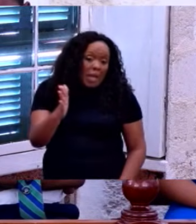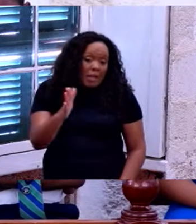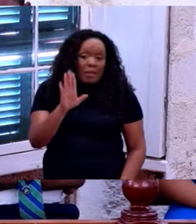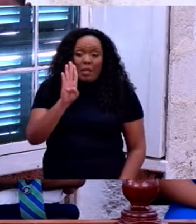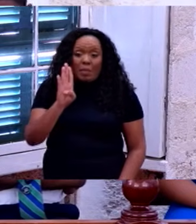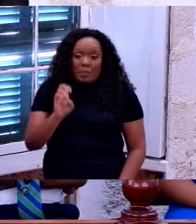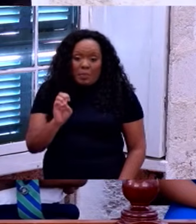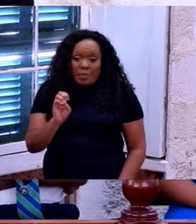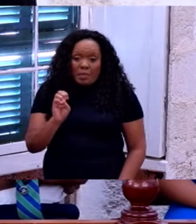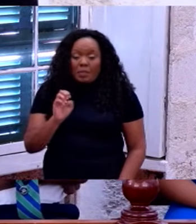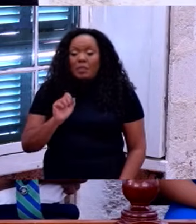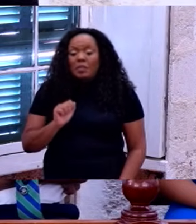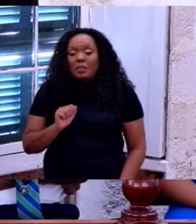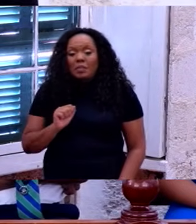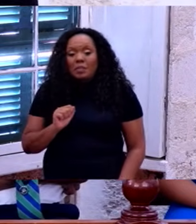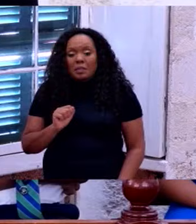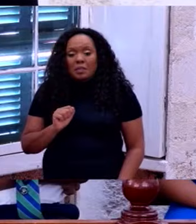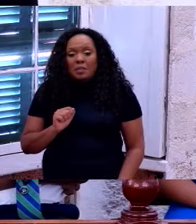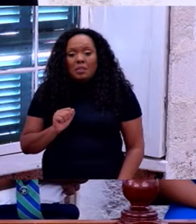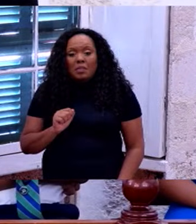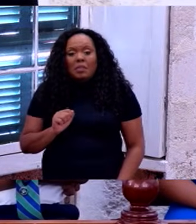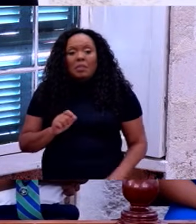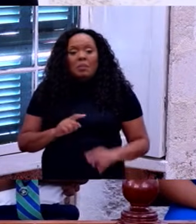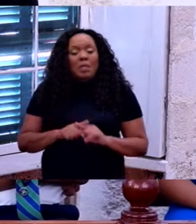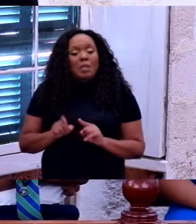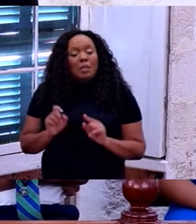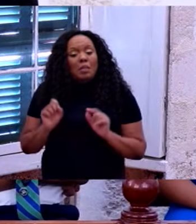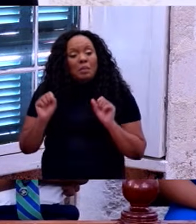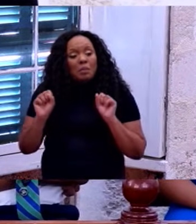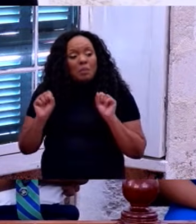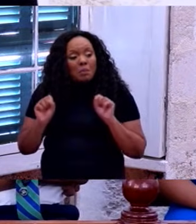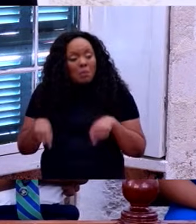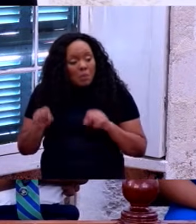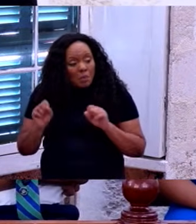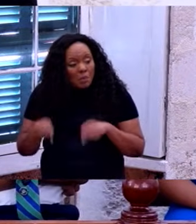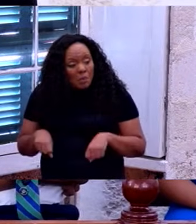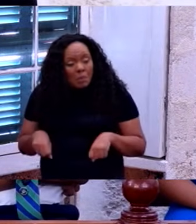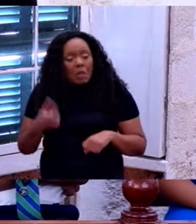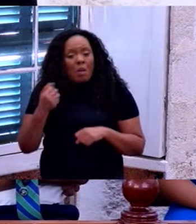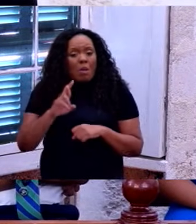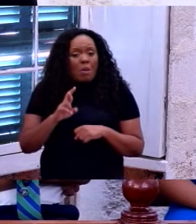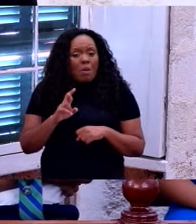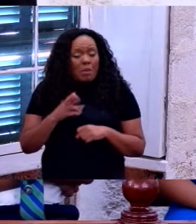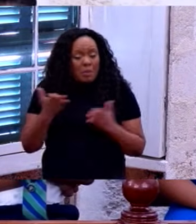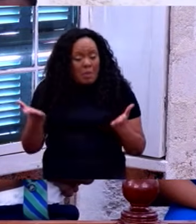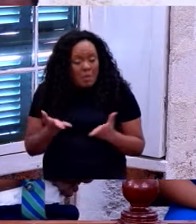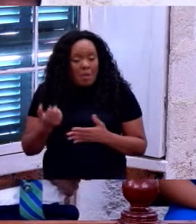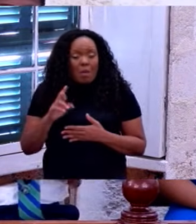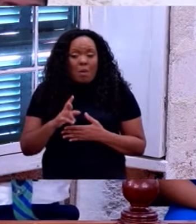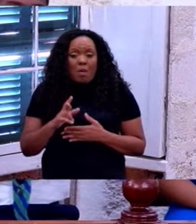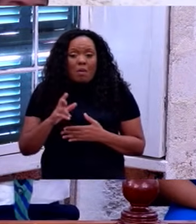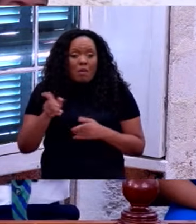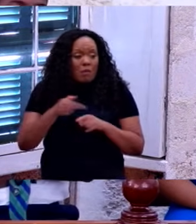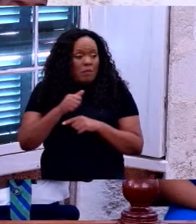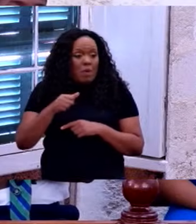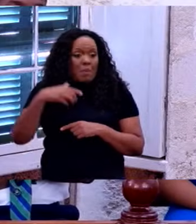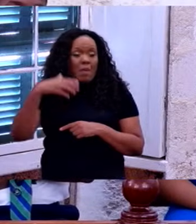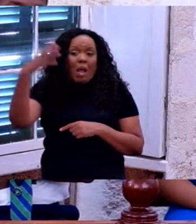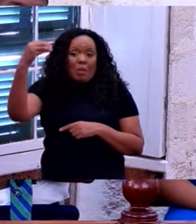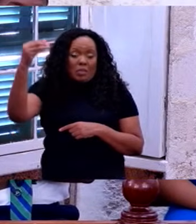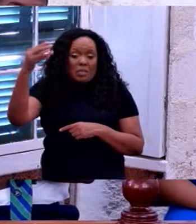the option that it could be within or without in terms of the person who is selected as